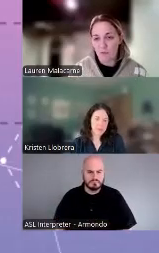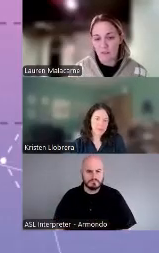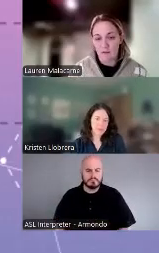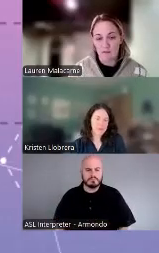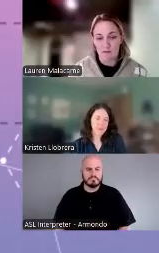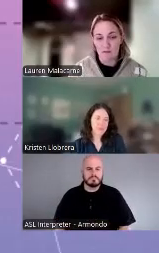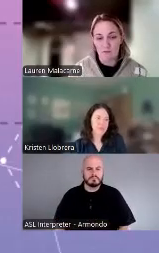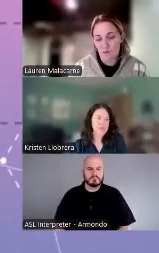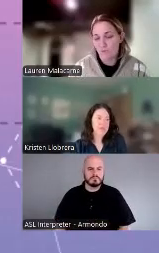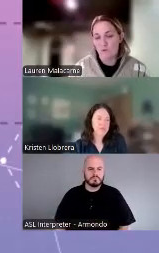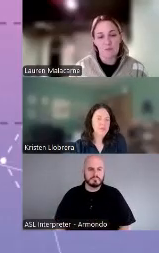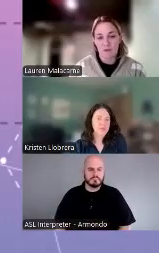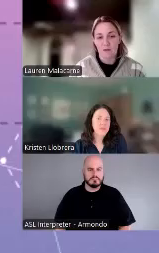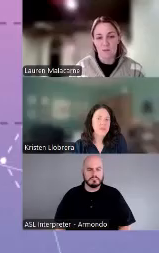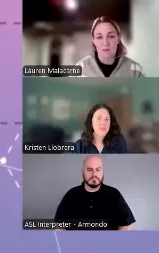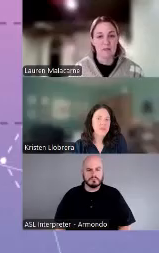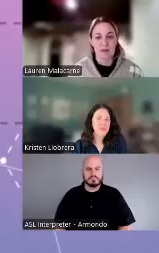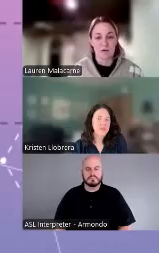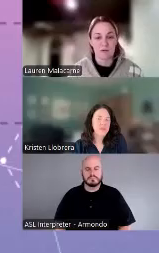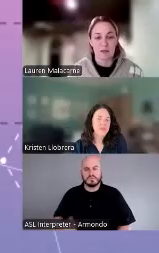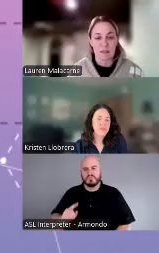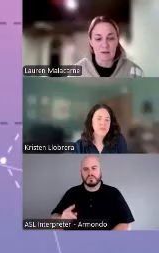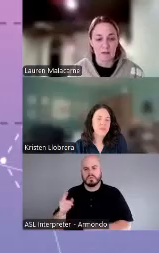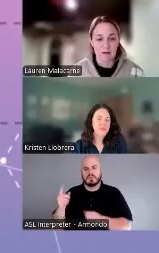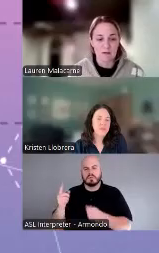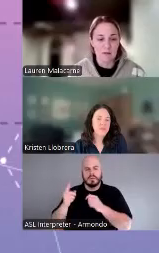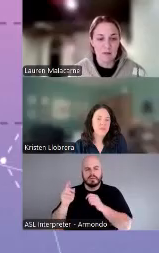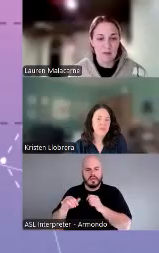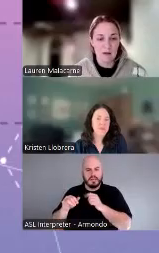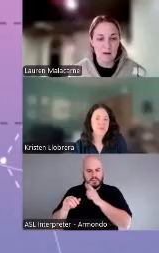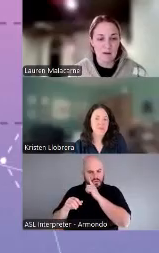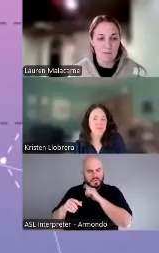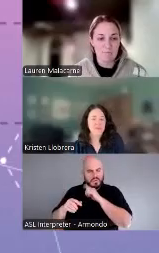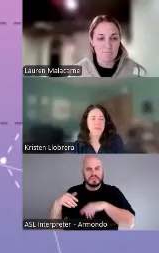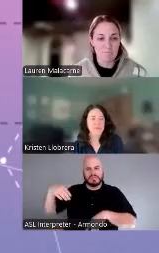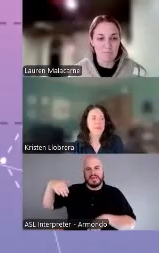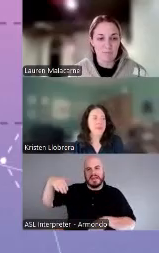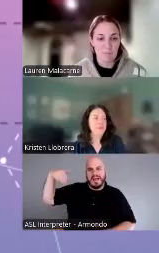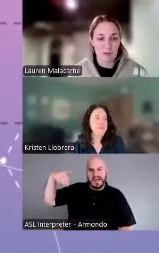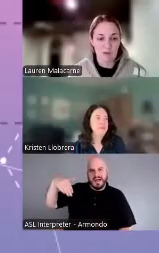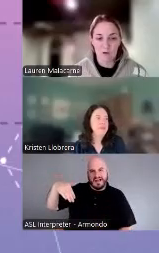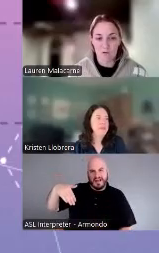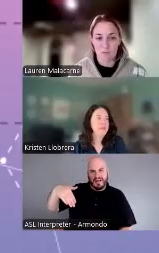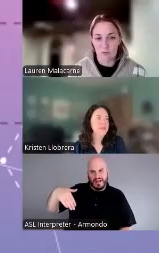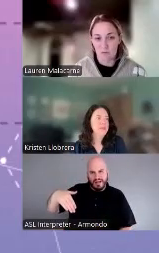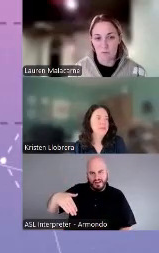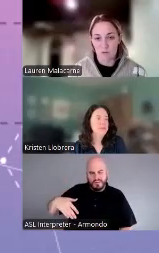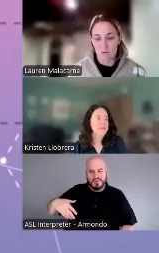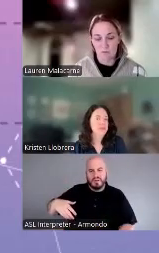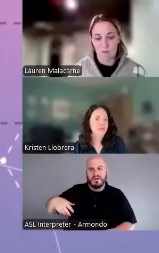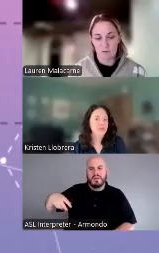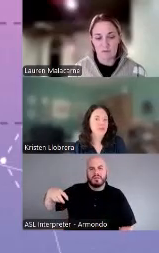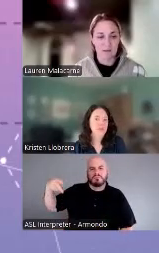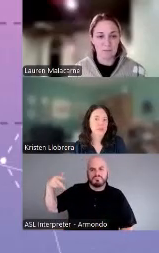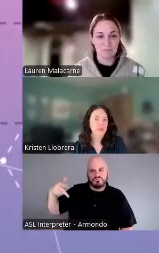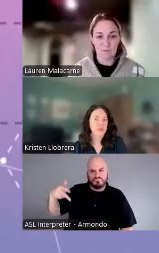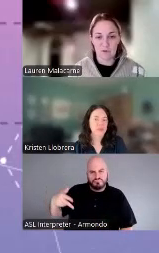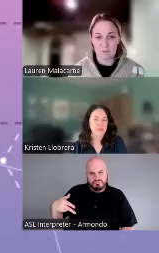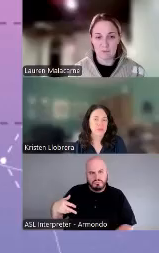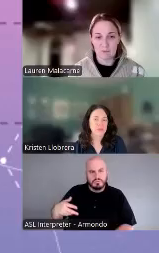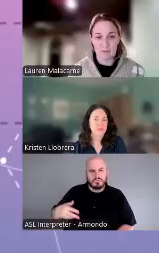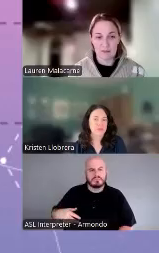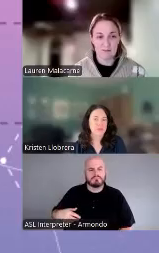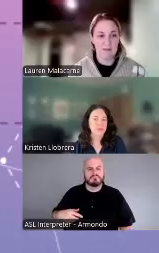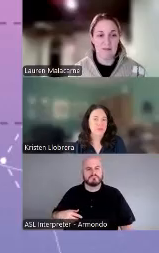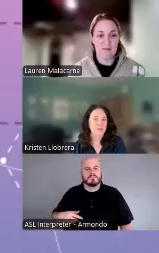so for something like coming down an incline, I think I'll jump ahead one or two. Hold on one second for